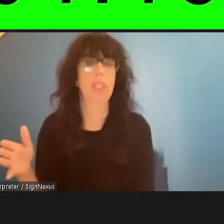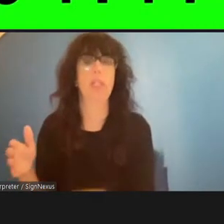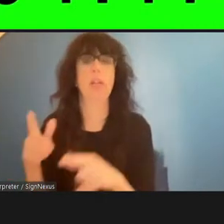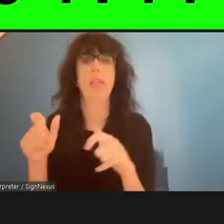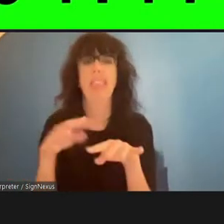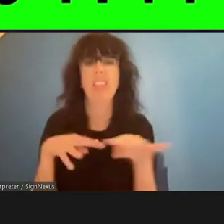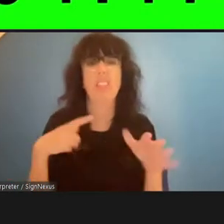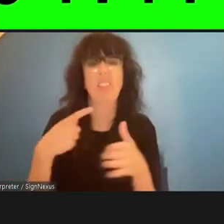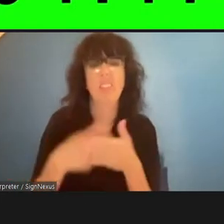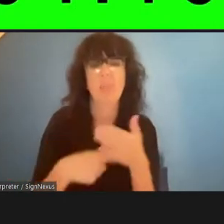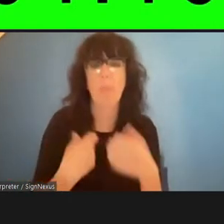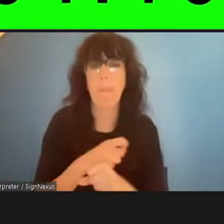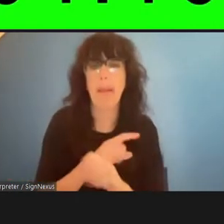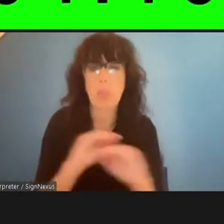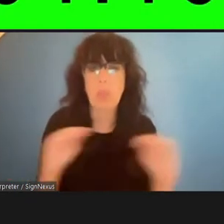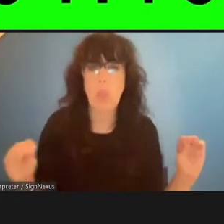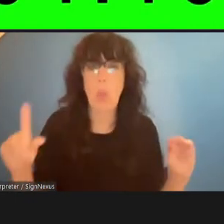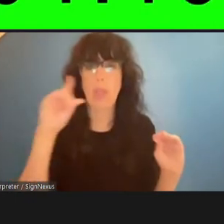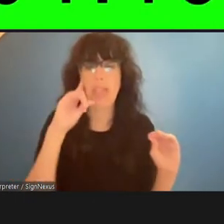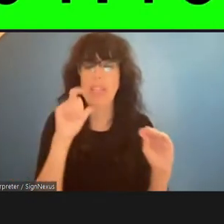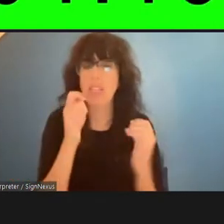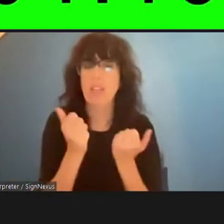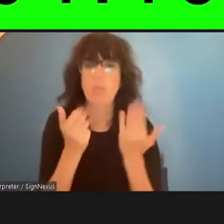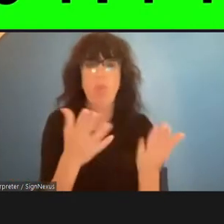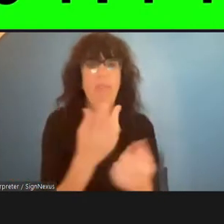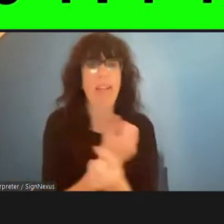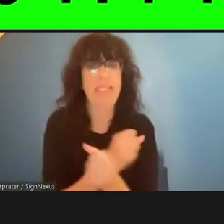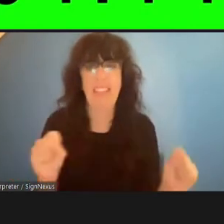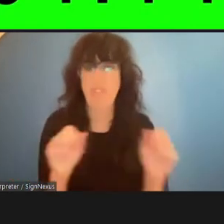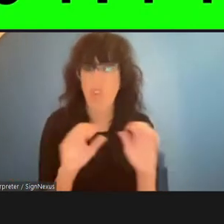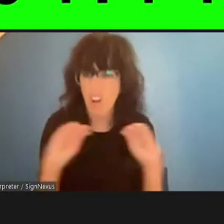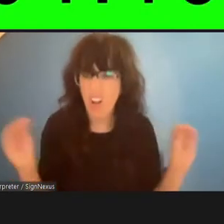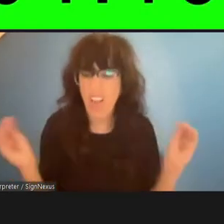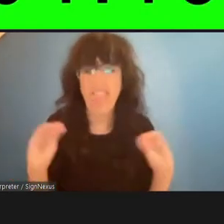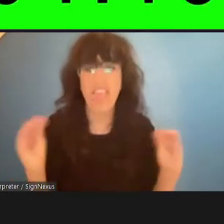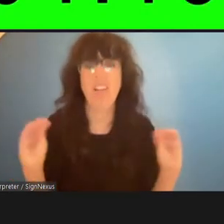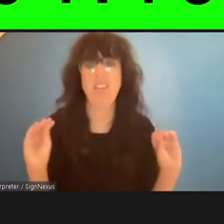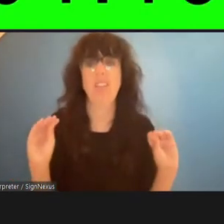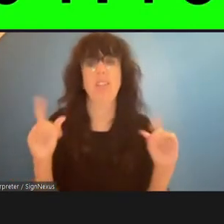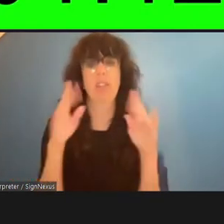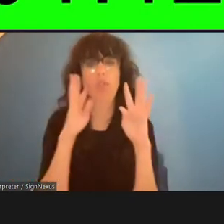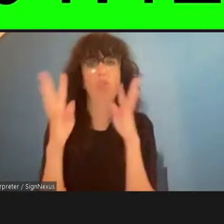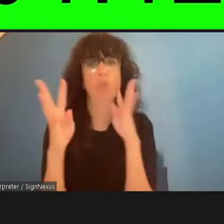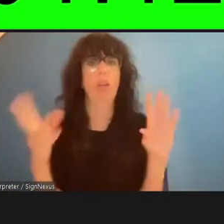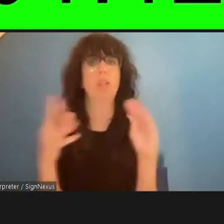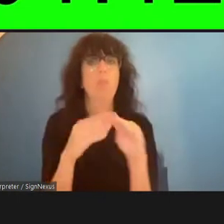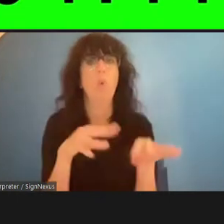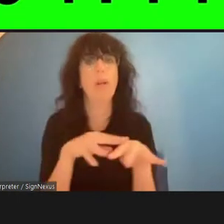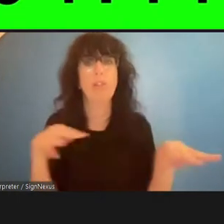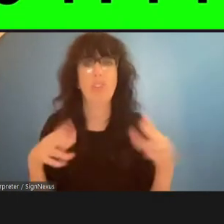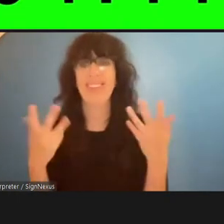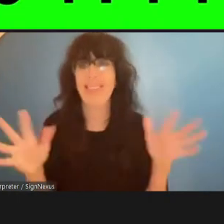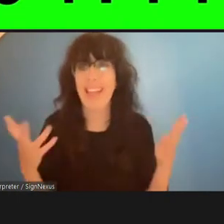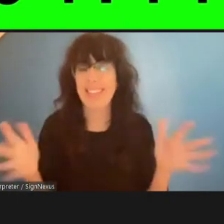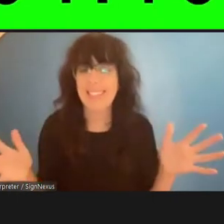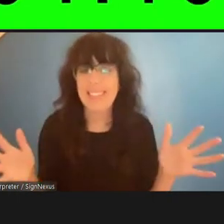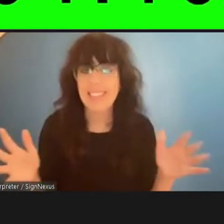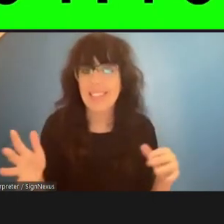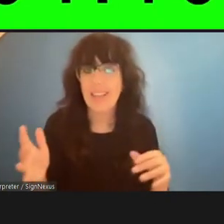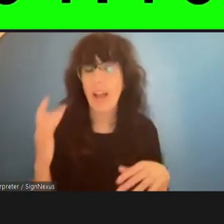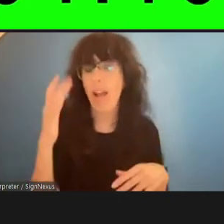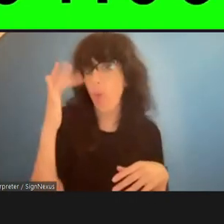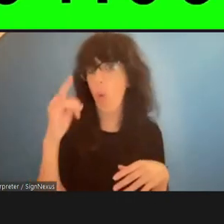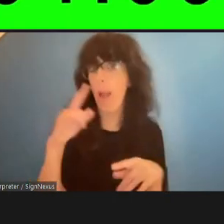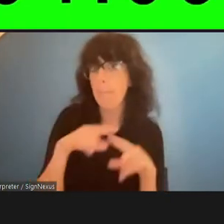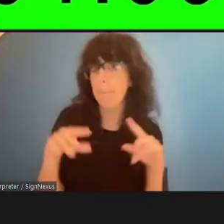price it makes no sense it doesn't provide a safer way none of that all it does is it creates more congestion right and the reason why i say that is because